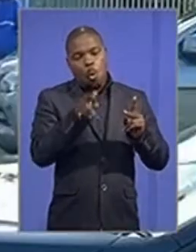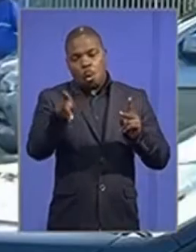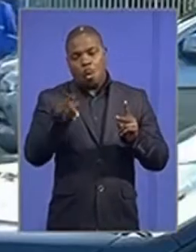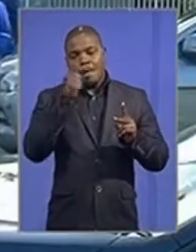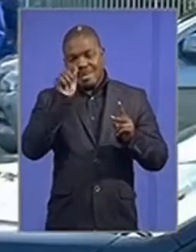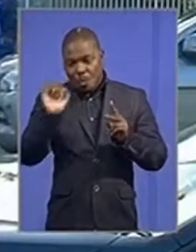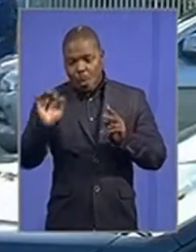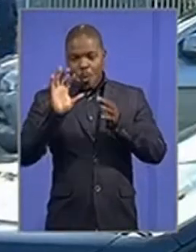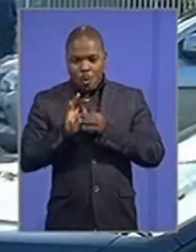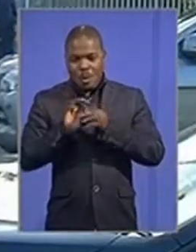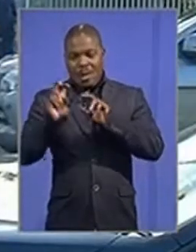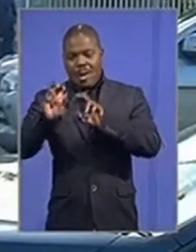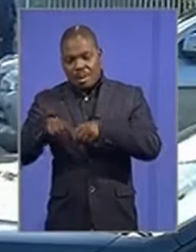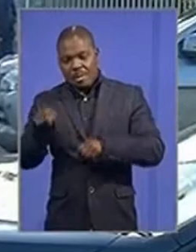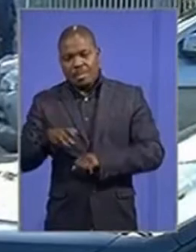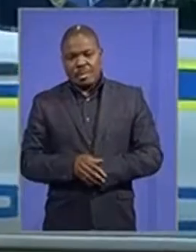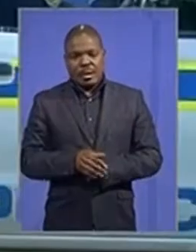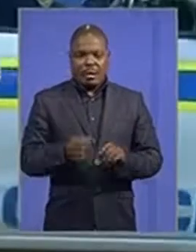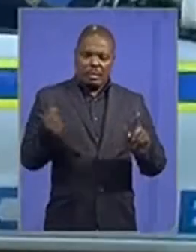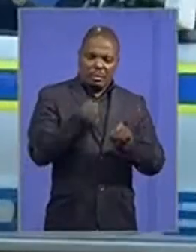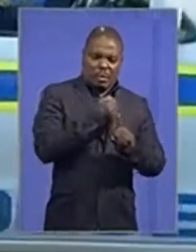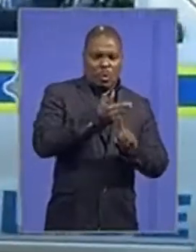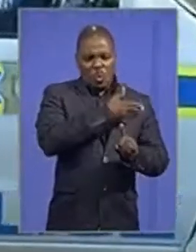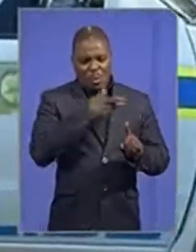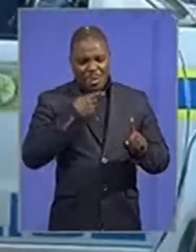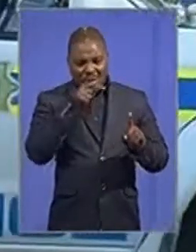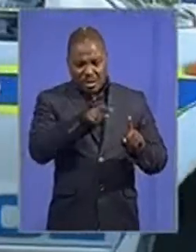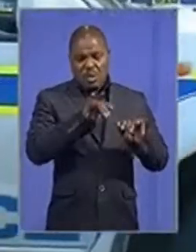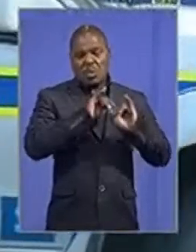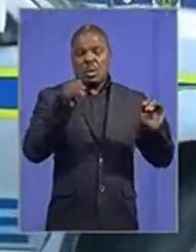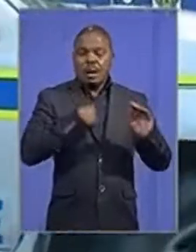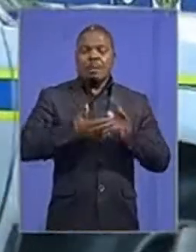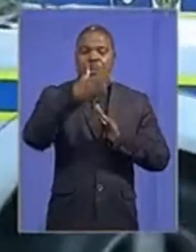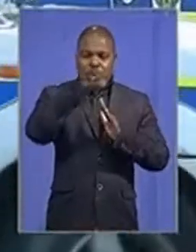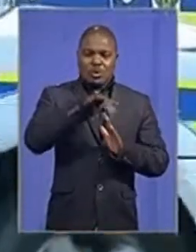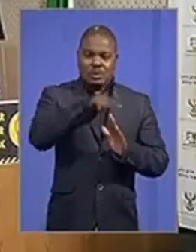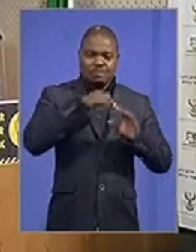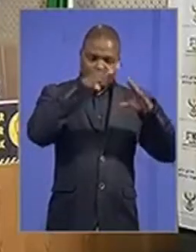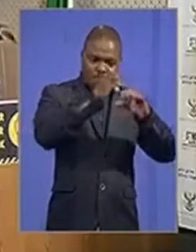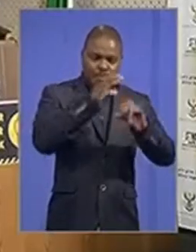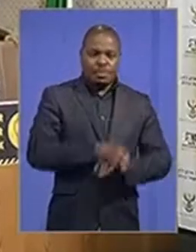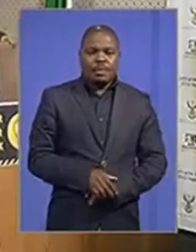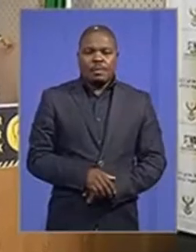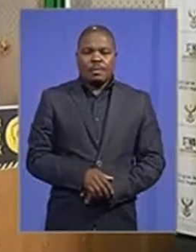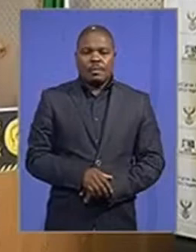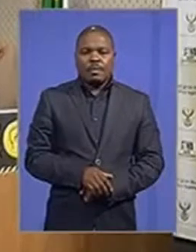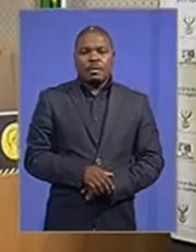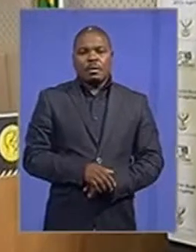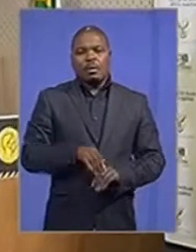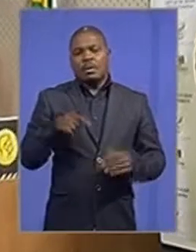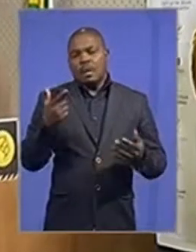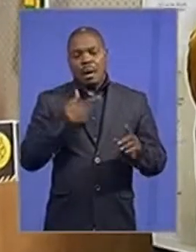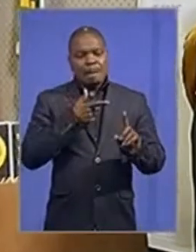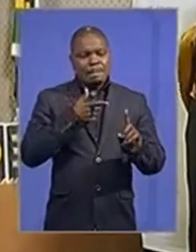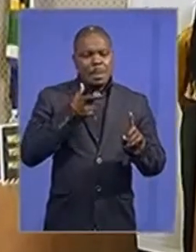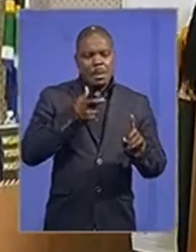rapist. Gender-based violence remains a priority crime for us in the SABC. Dipolao tsa go tsholwa ga tlhobolo go se